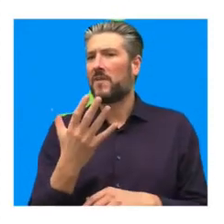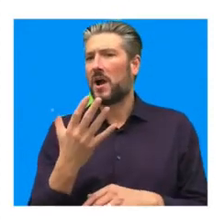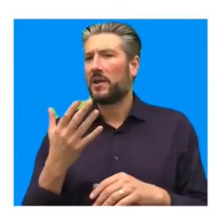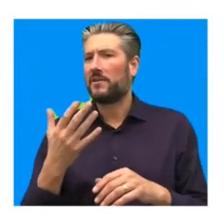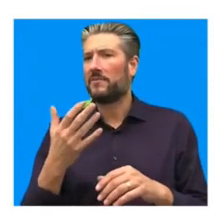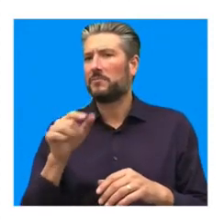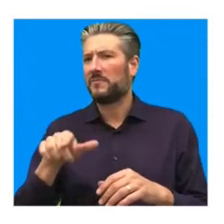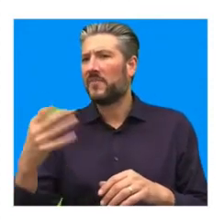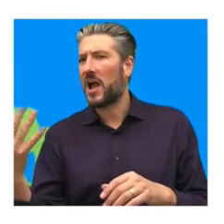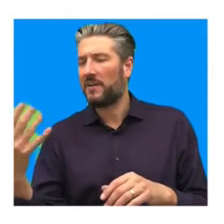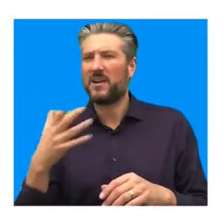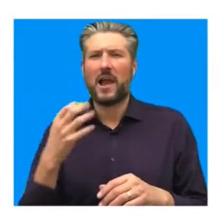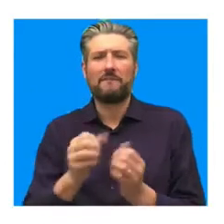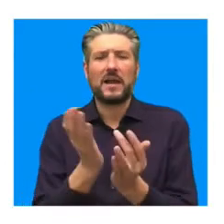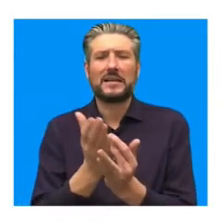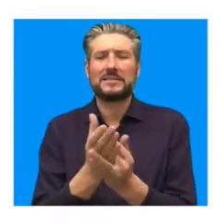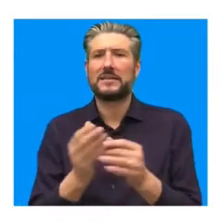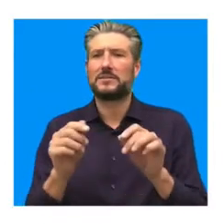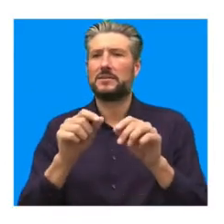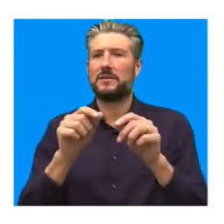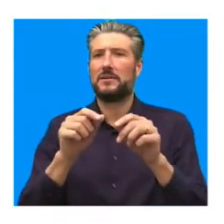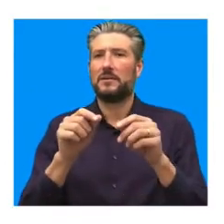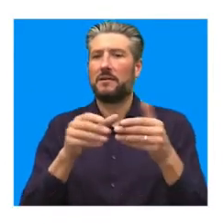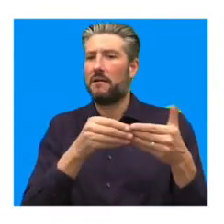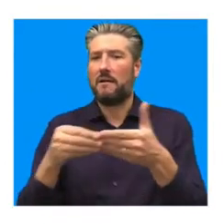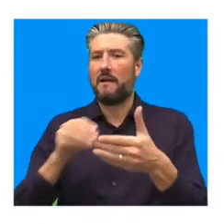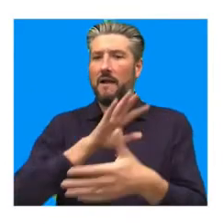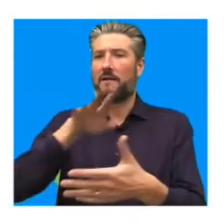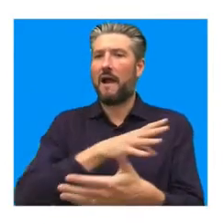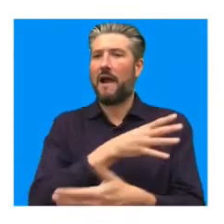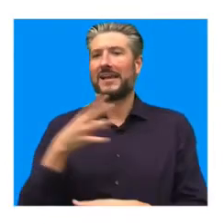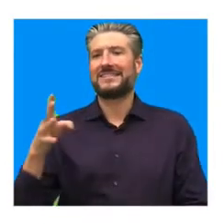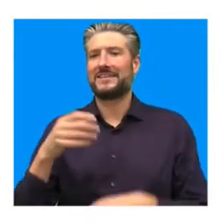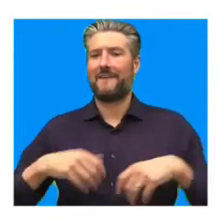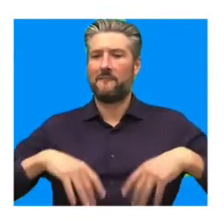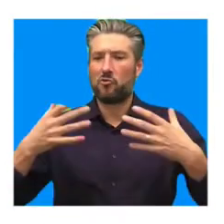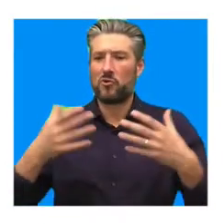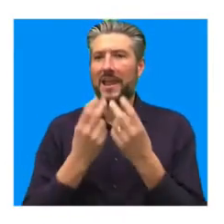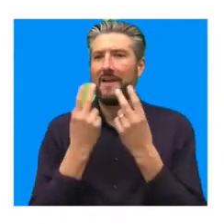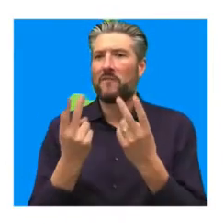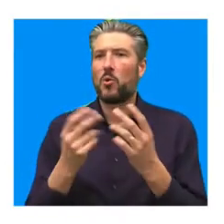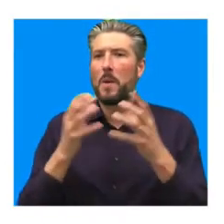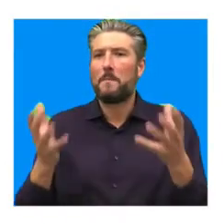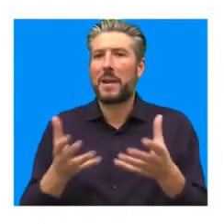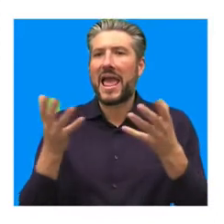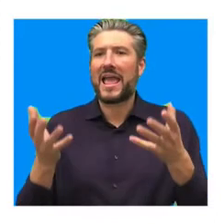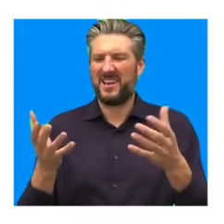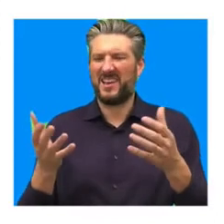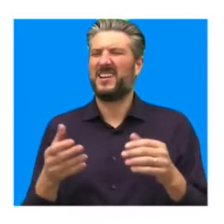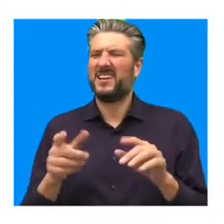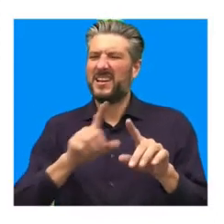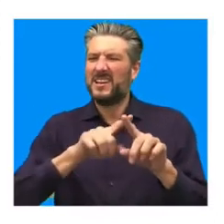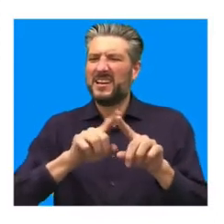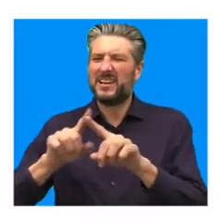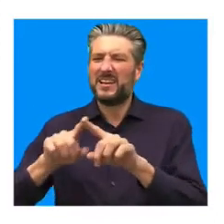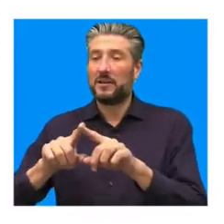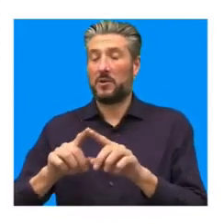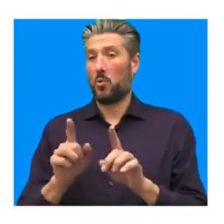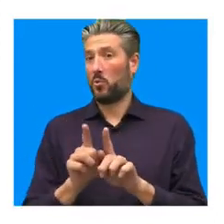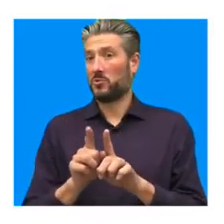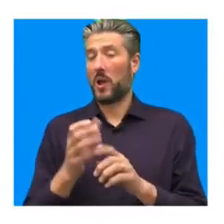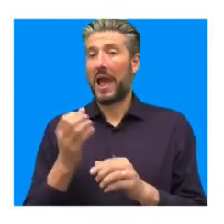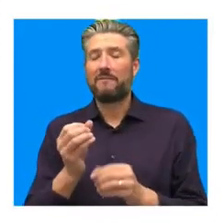TV guide on Freeview Play. Then we saw Samsung receiving its tried and tested accreditation, and we've got the Fire TV built